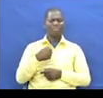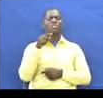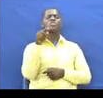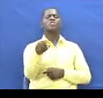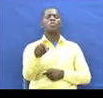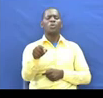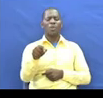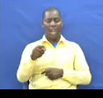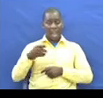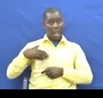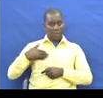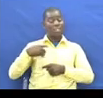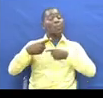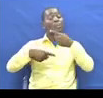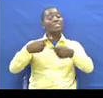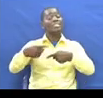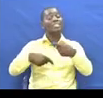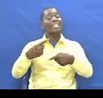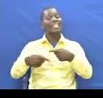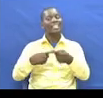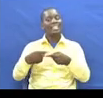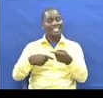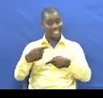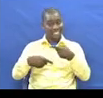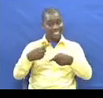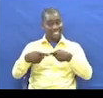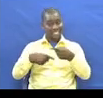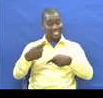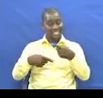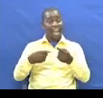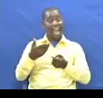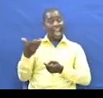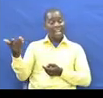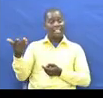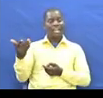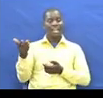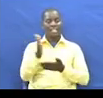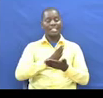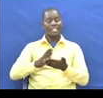there are questions here which I have to write for you. We shall proceed with